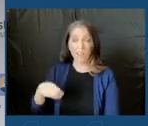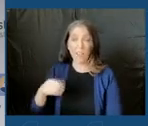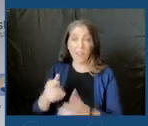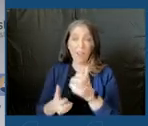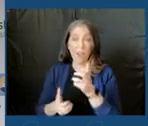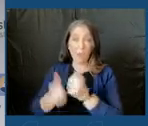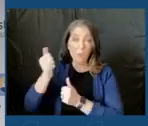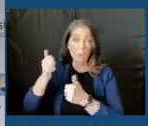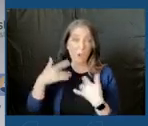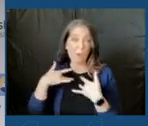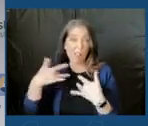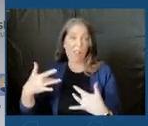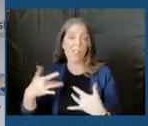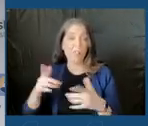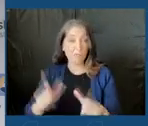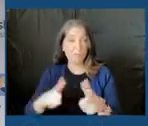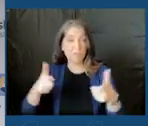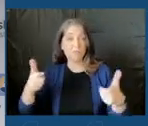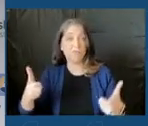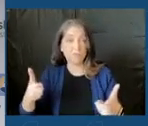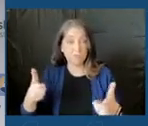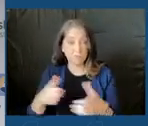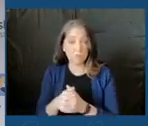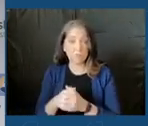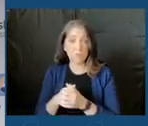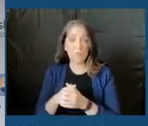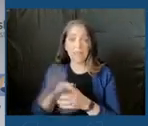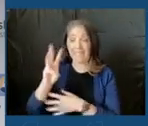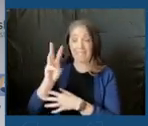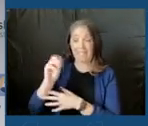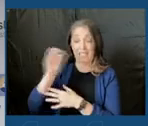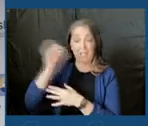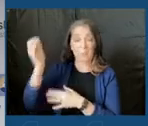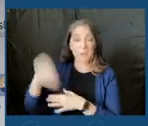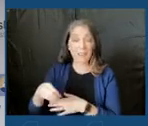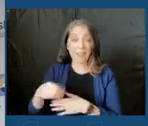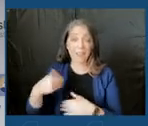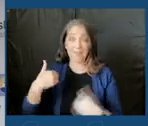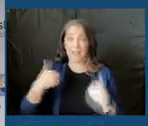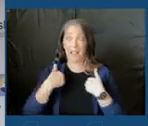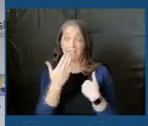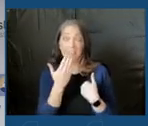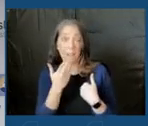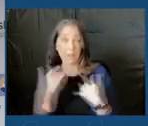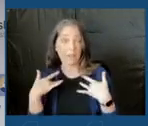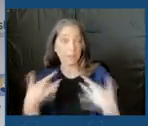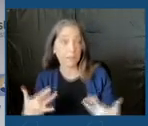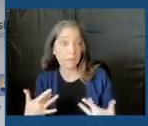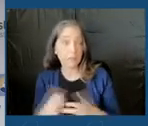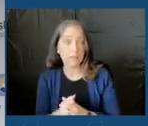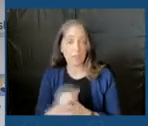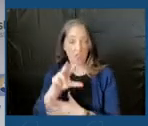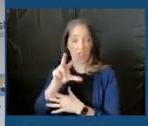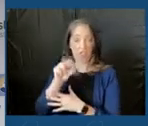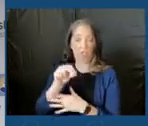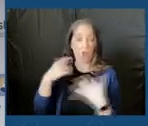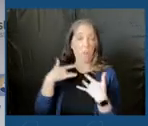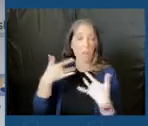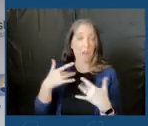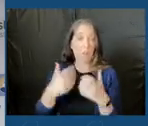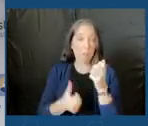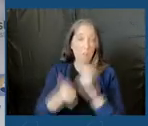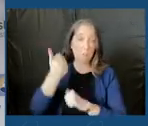obese. 60% of us were most likely to have diabetes. 30% of us were most likely to